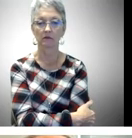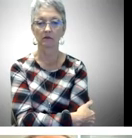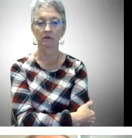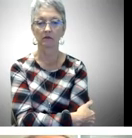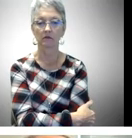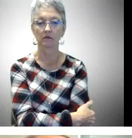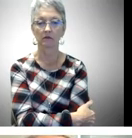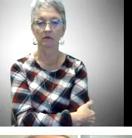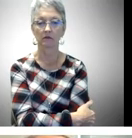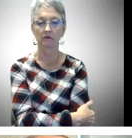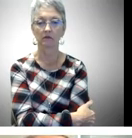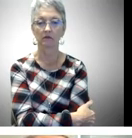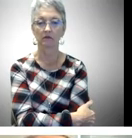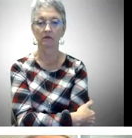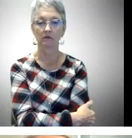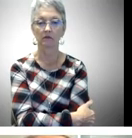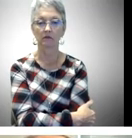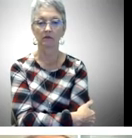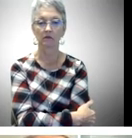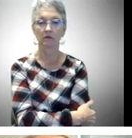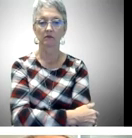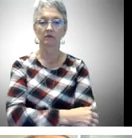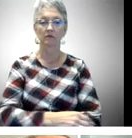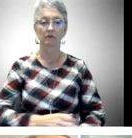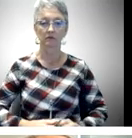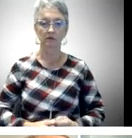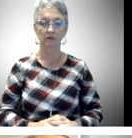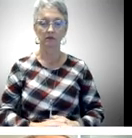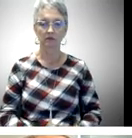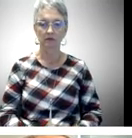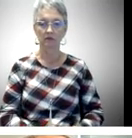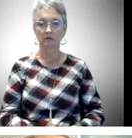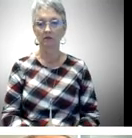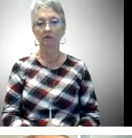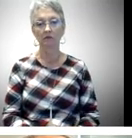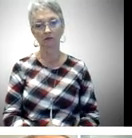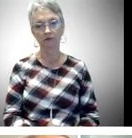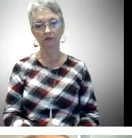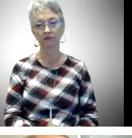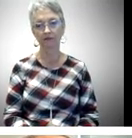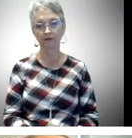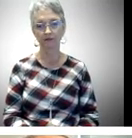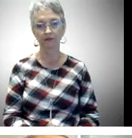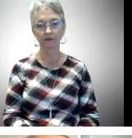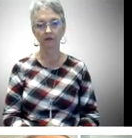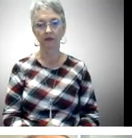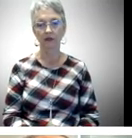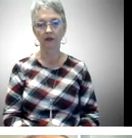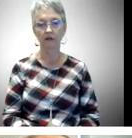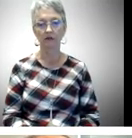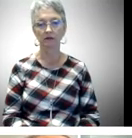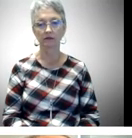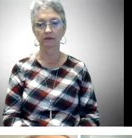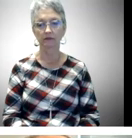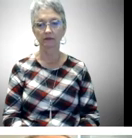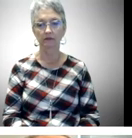needs to understand the nature and the consequences of the decision when they're entering a supported decision-making agreement. This is, and I cite